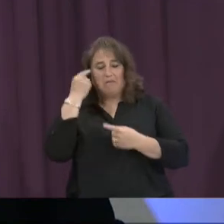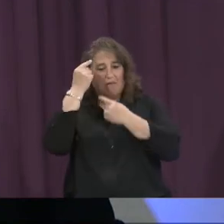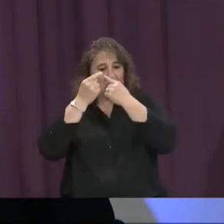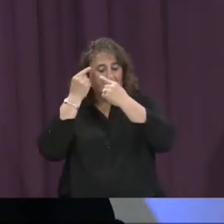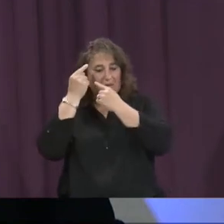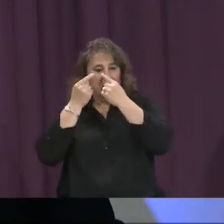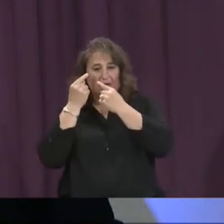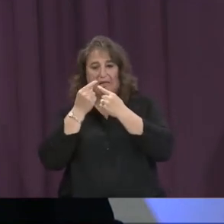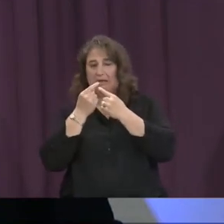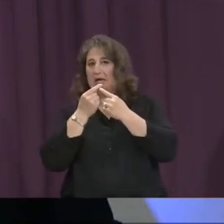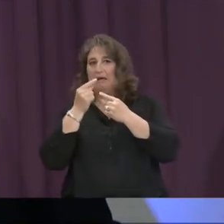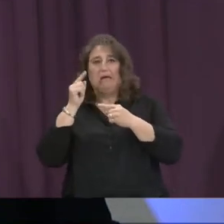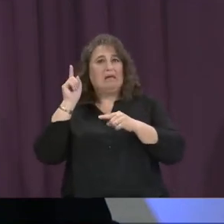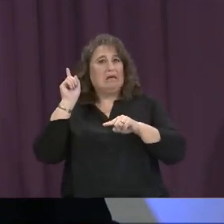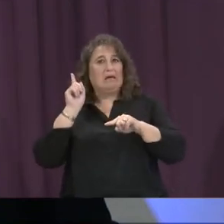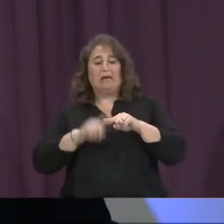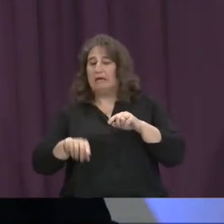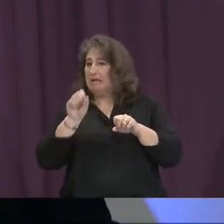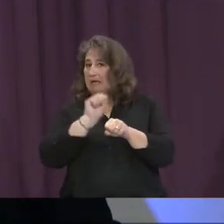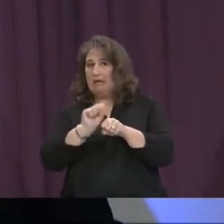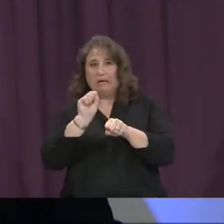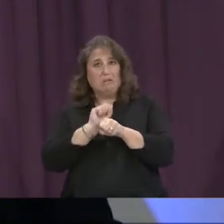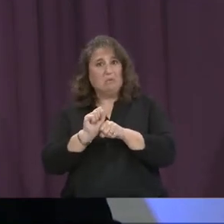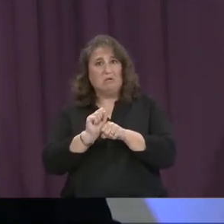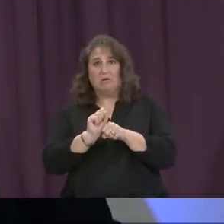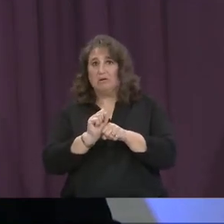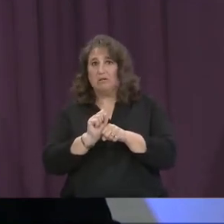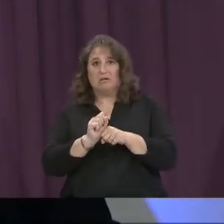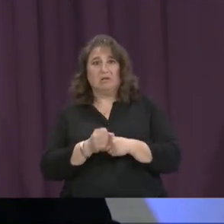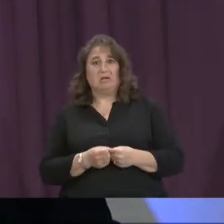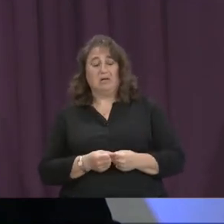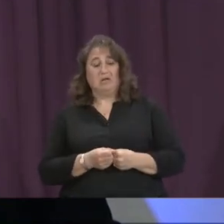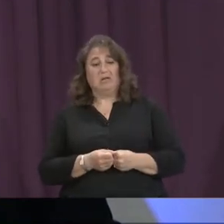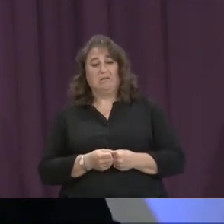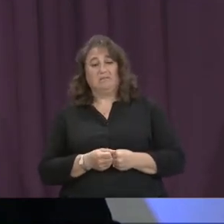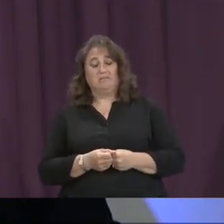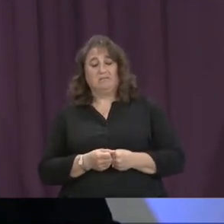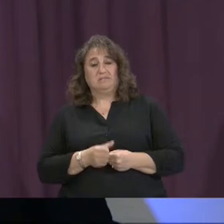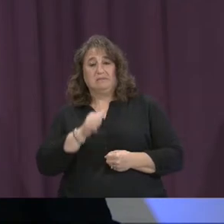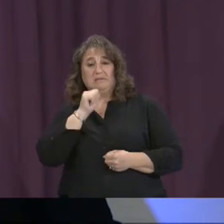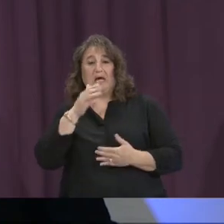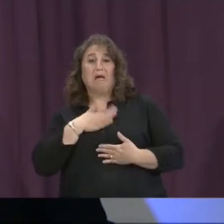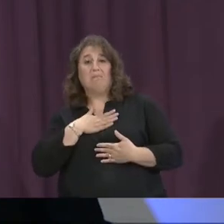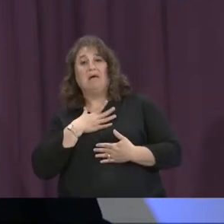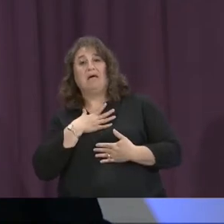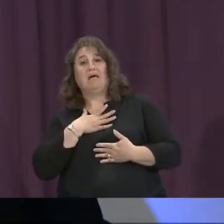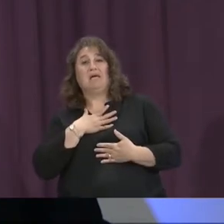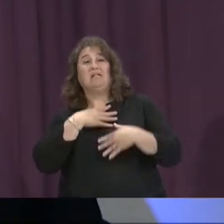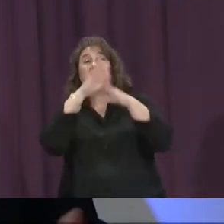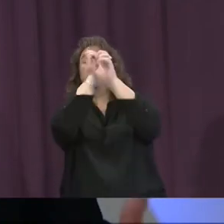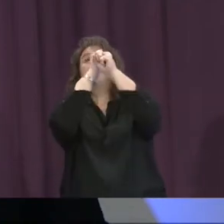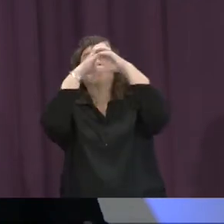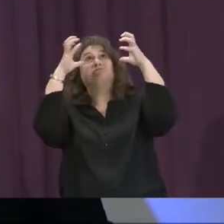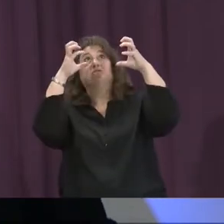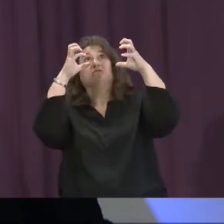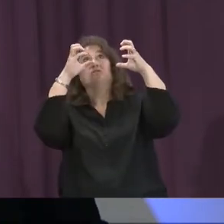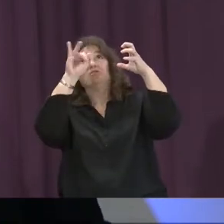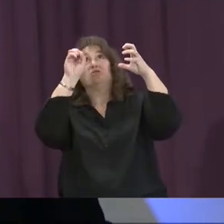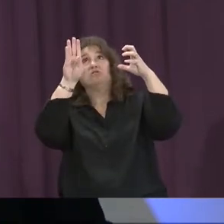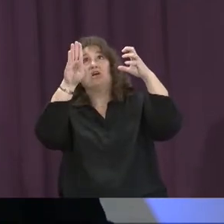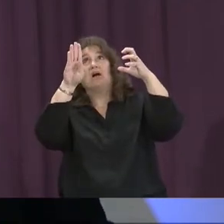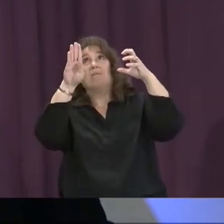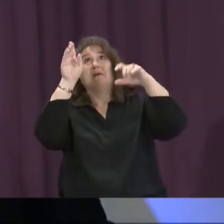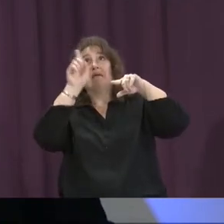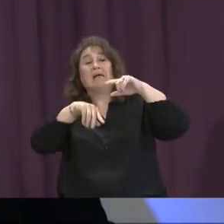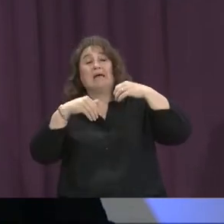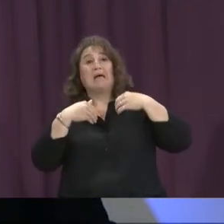a, a, a job or the job, the, you know, a job that I really wanted, um, using my degree. Then, and that was, um,